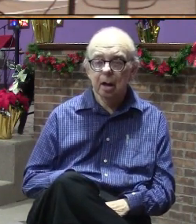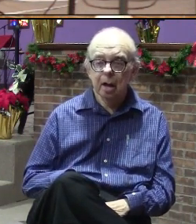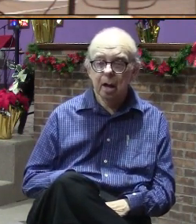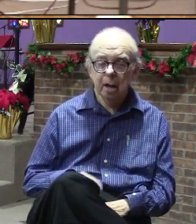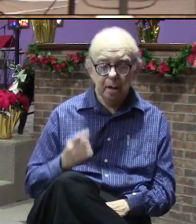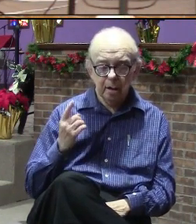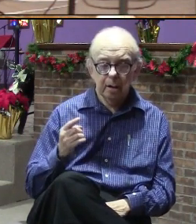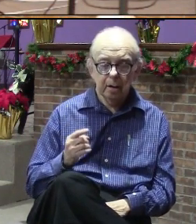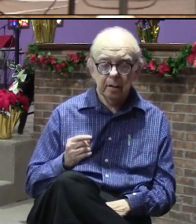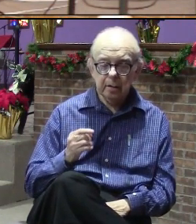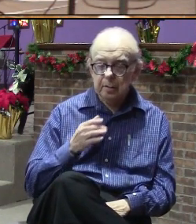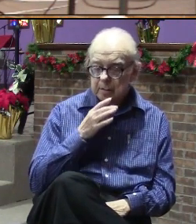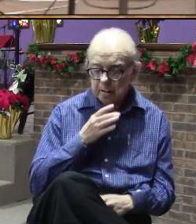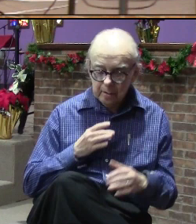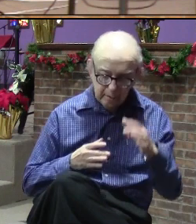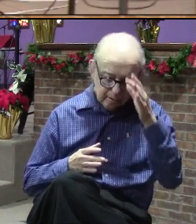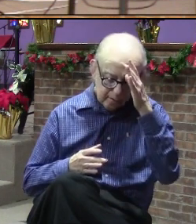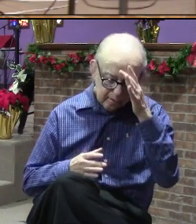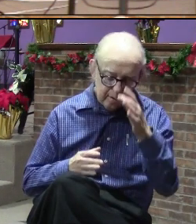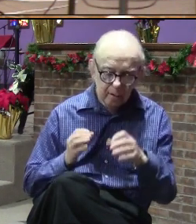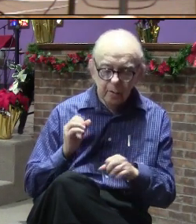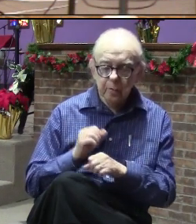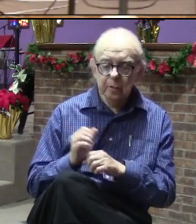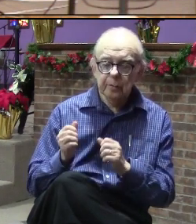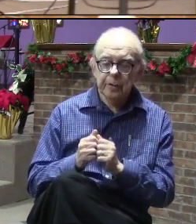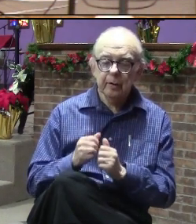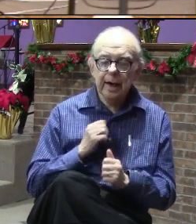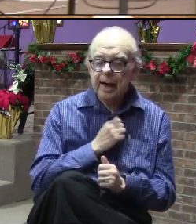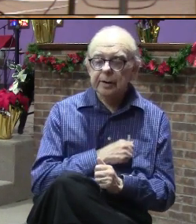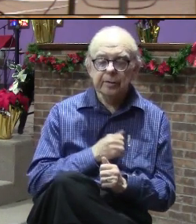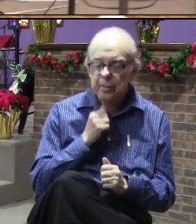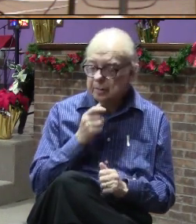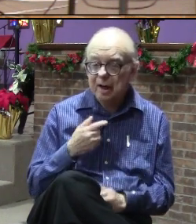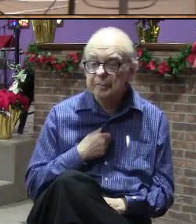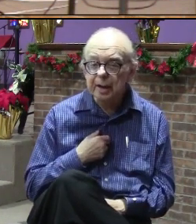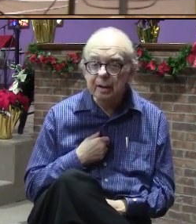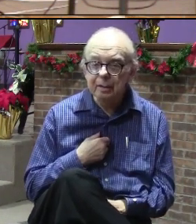I think your mom and dad should deal with your attitude right now, not me.